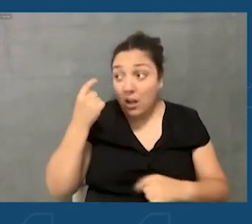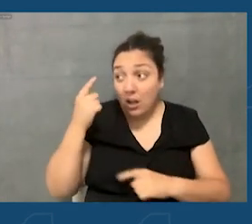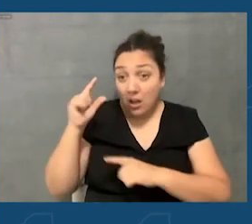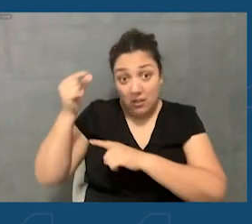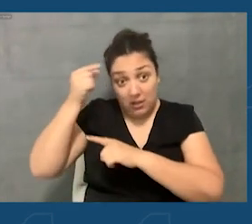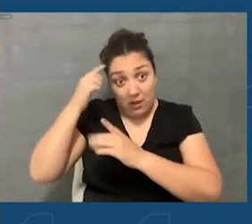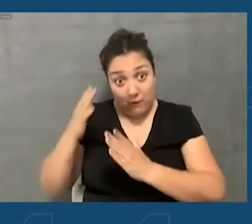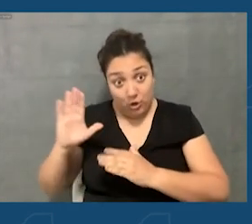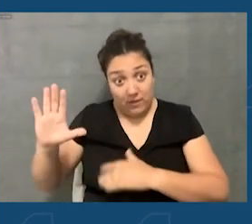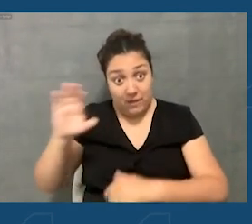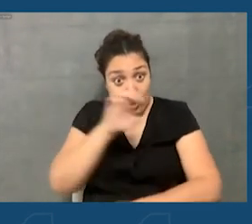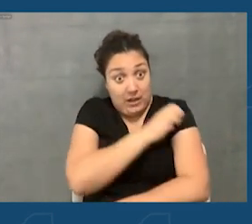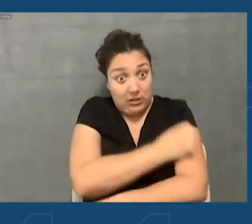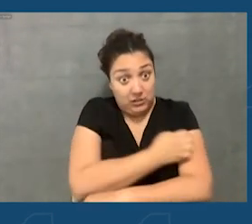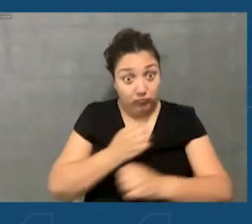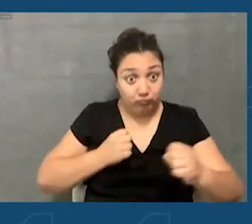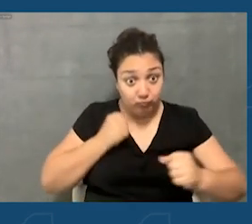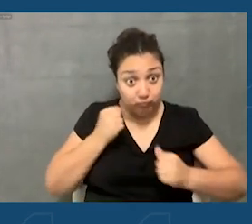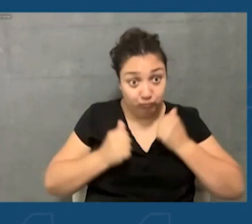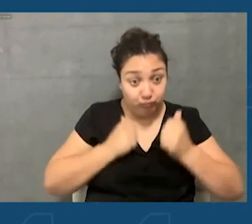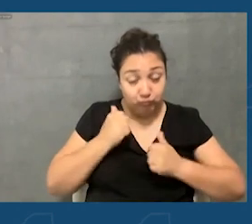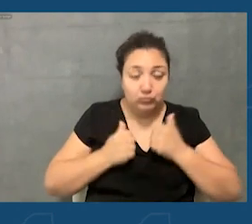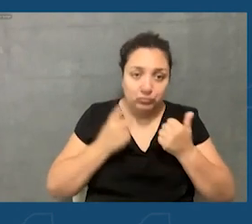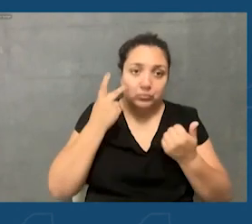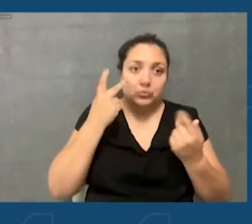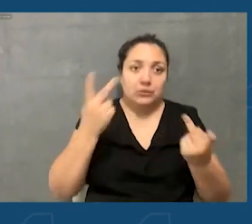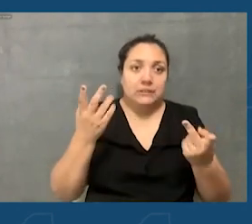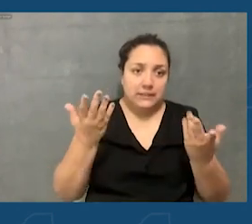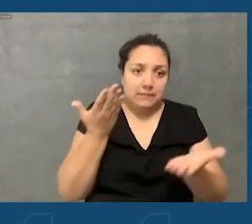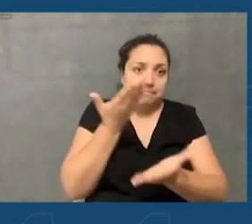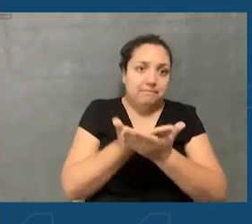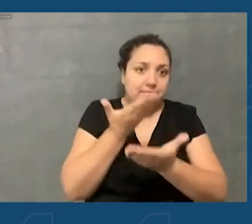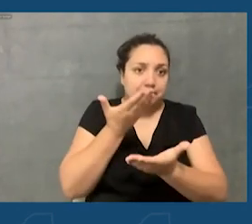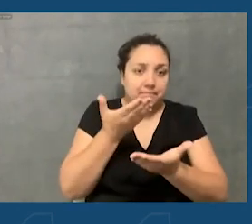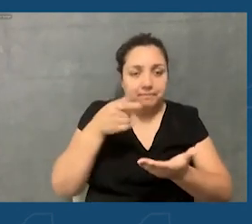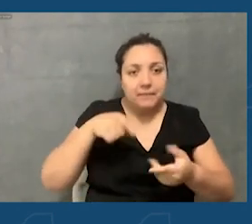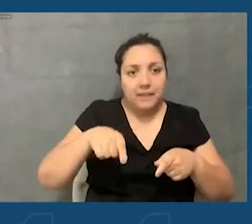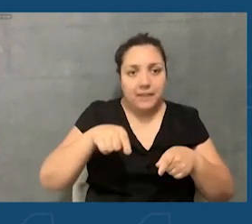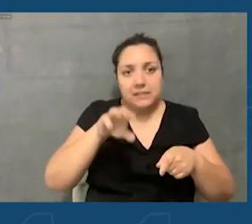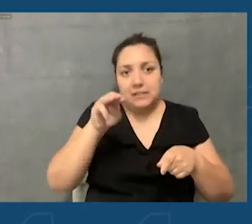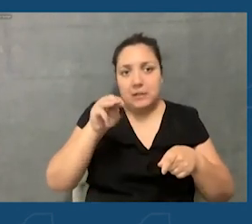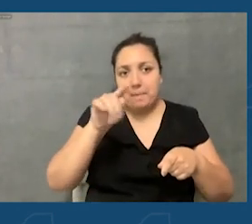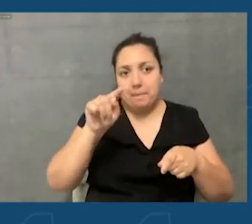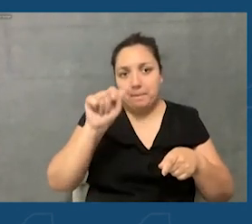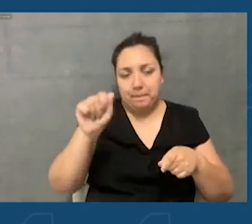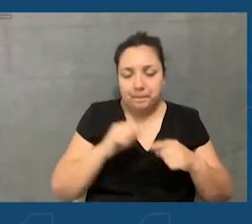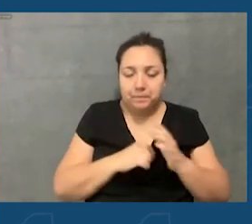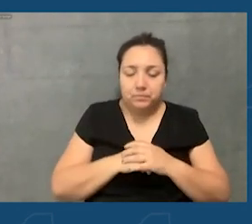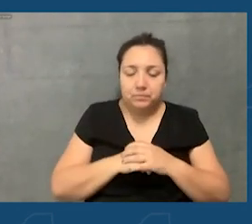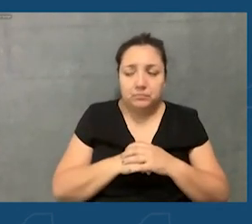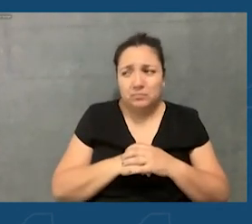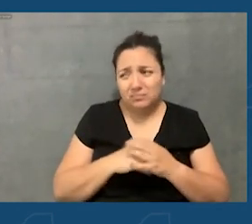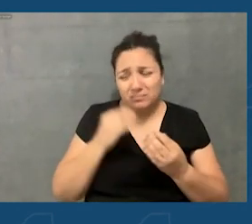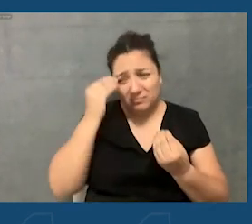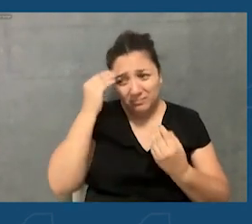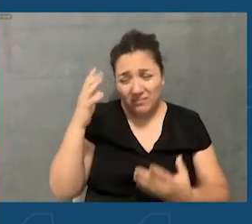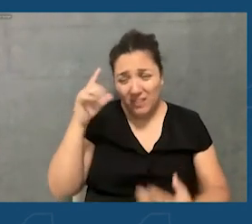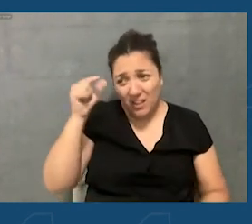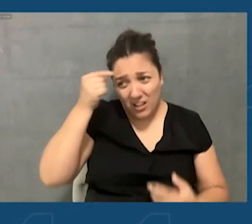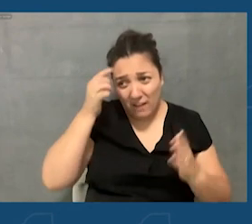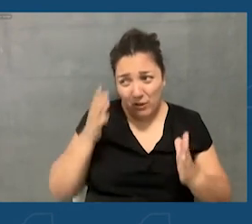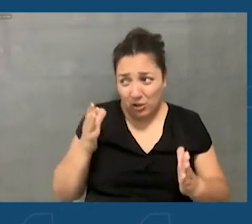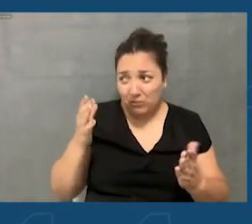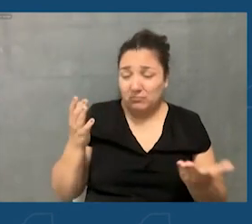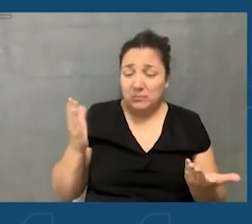York is evident in our mass transit system. Governor, I got to thank you. Obviously, as we're experiencing at this very